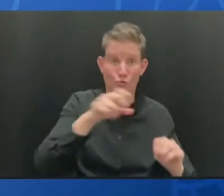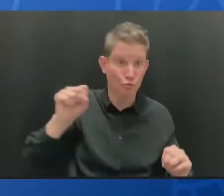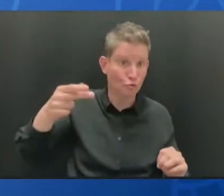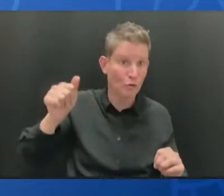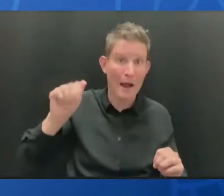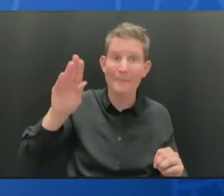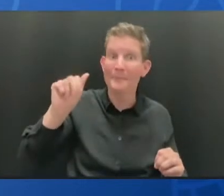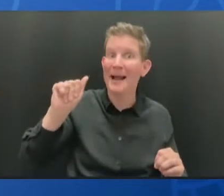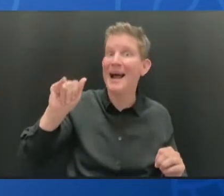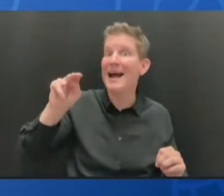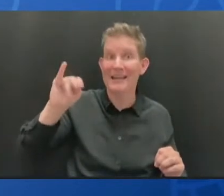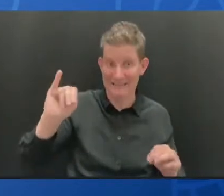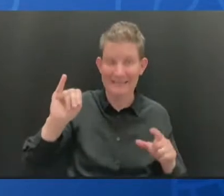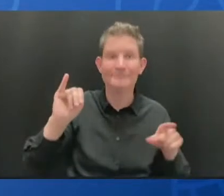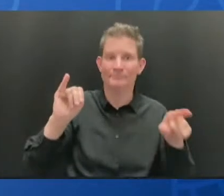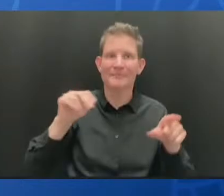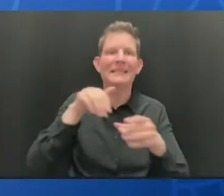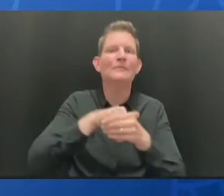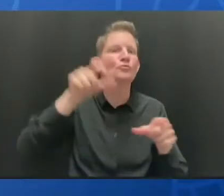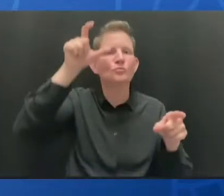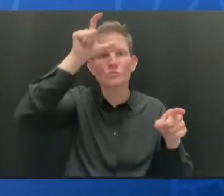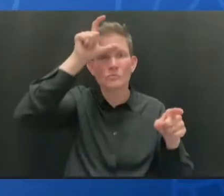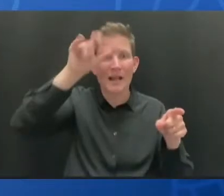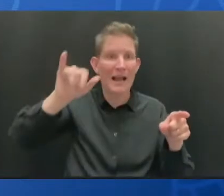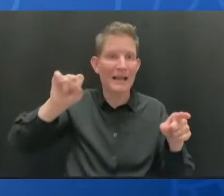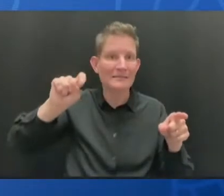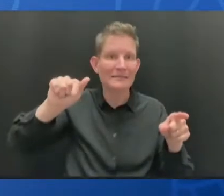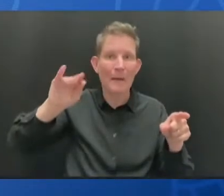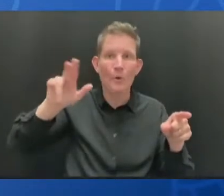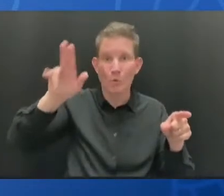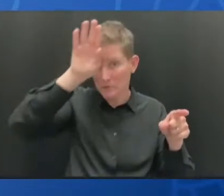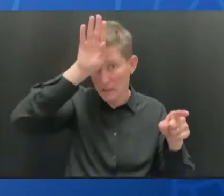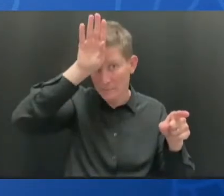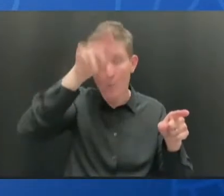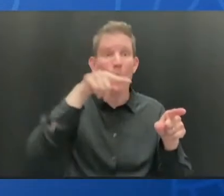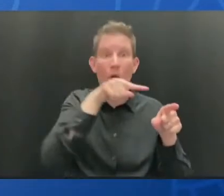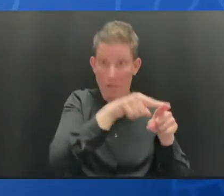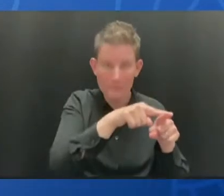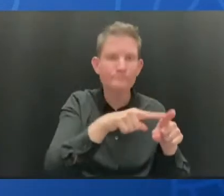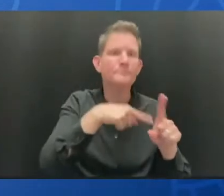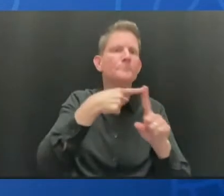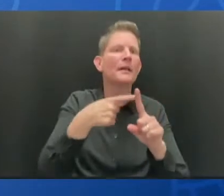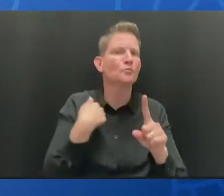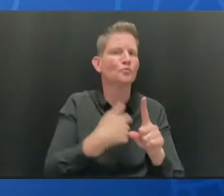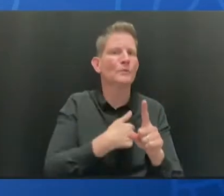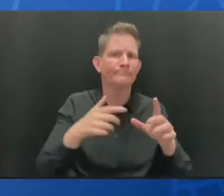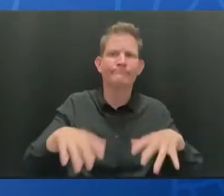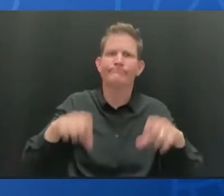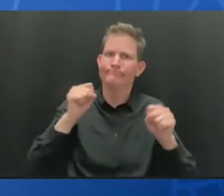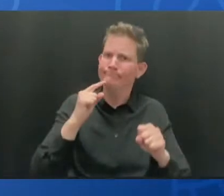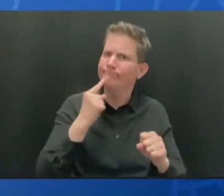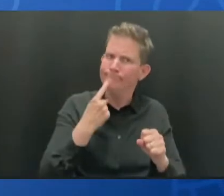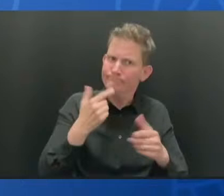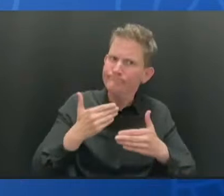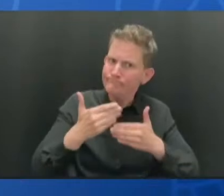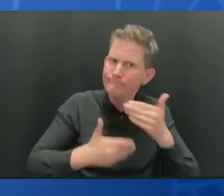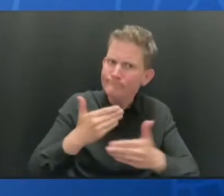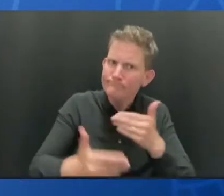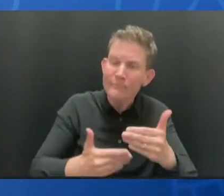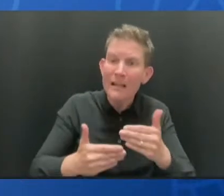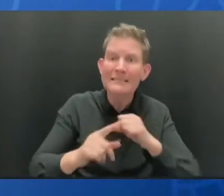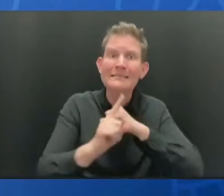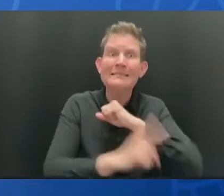Istanbul. We also have taken significant steps to lift sanctions against Syria. On Friday, Secretary Rubio